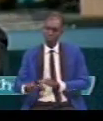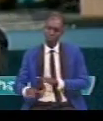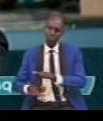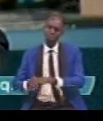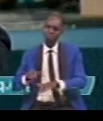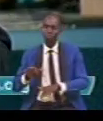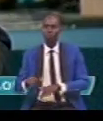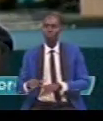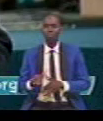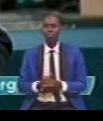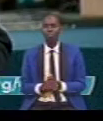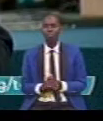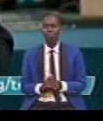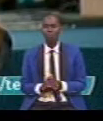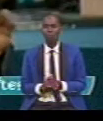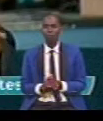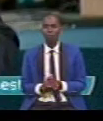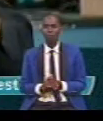move journey